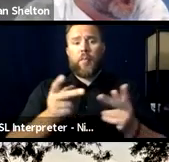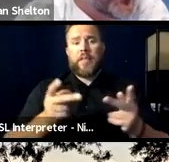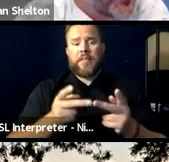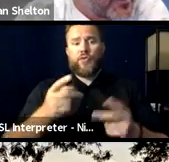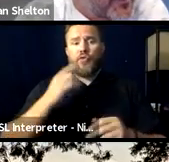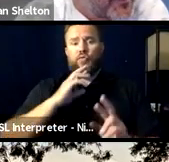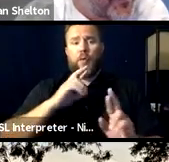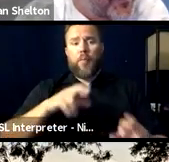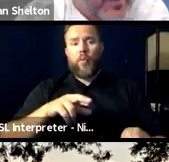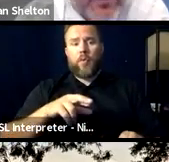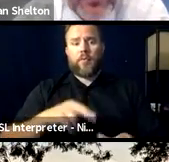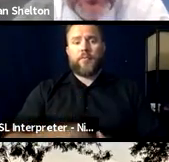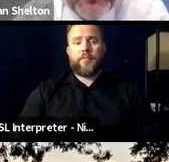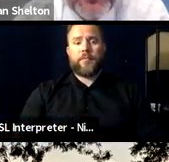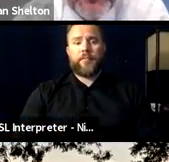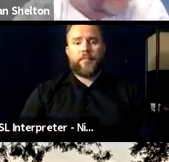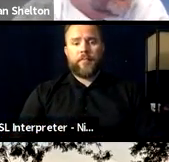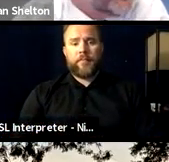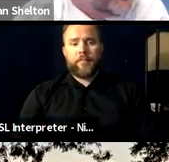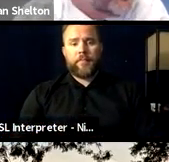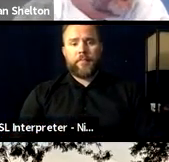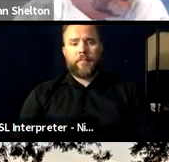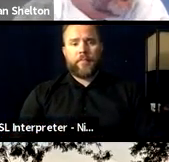You can speak.